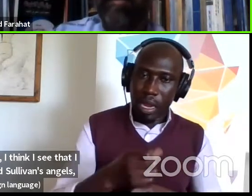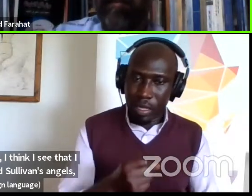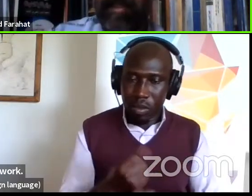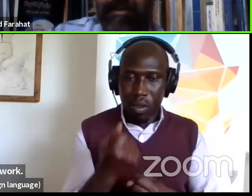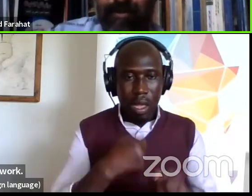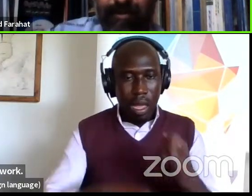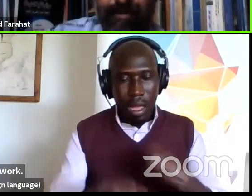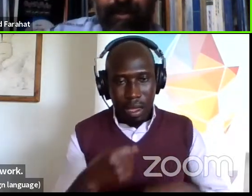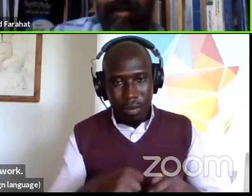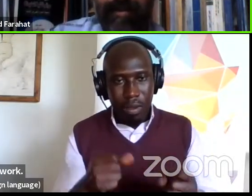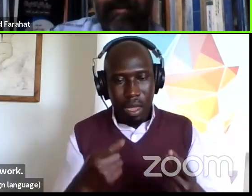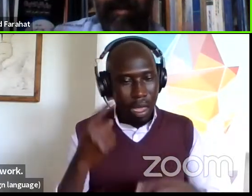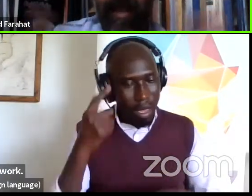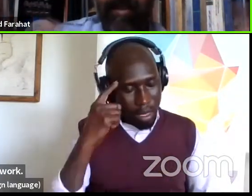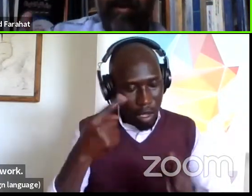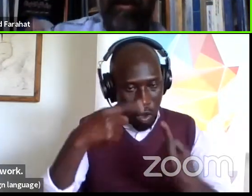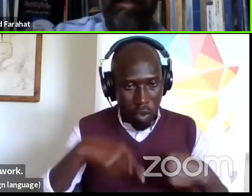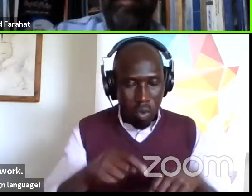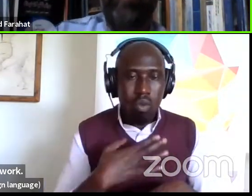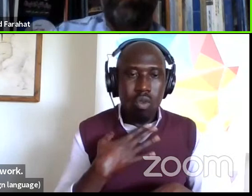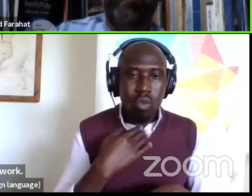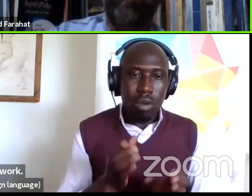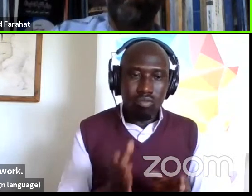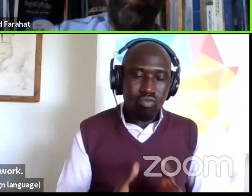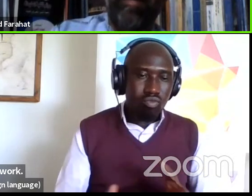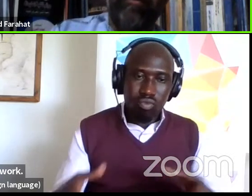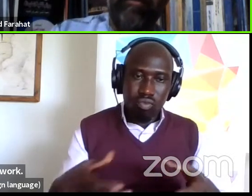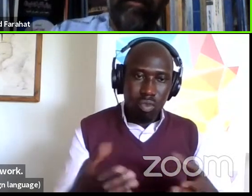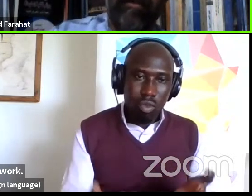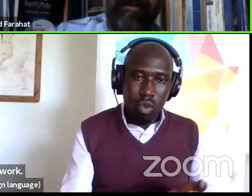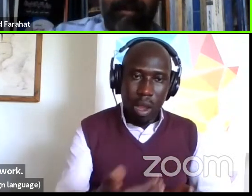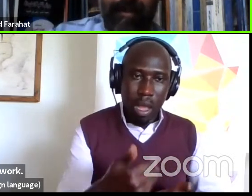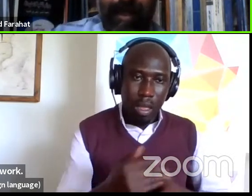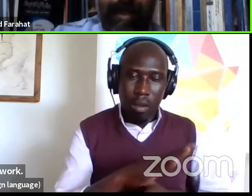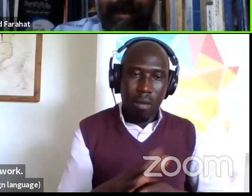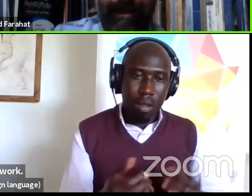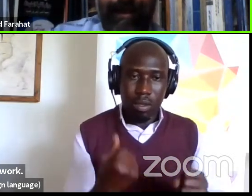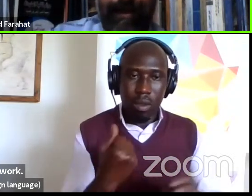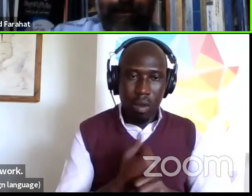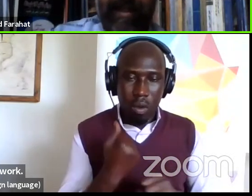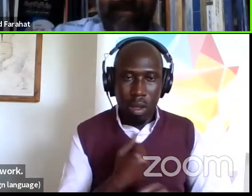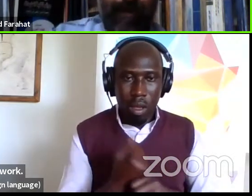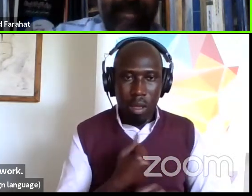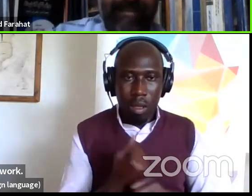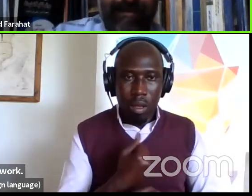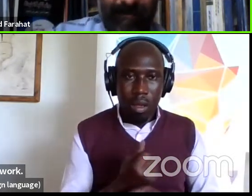activities. I think we need to gather all these efforts and to do